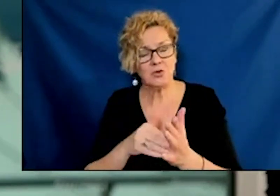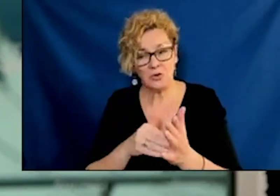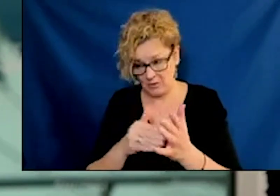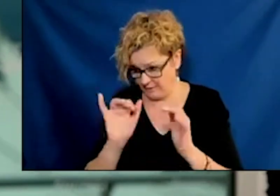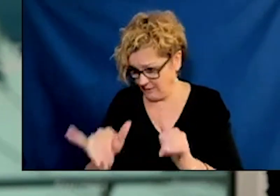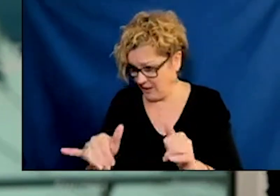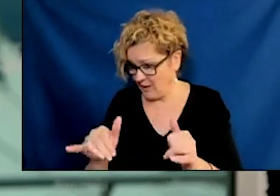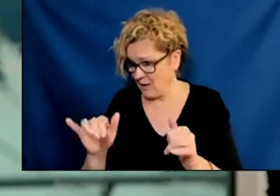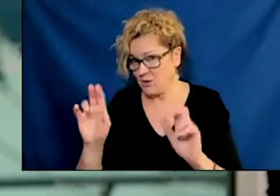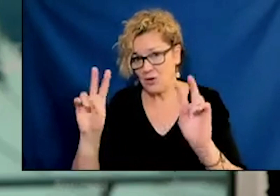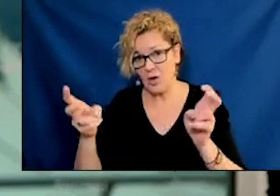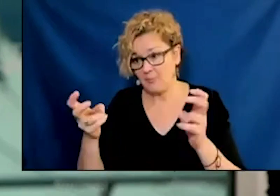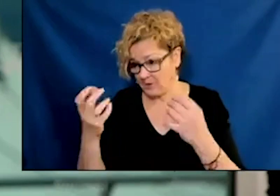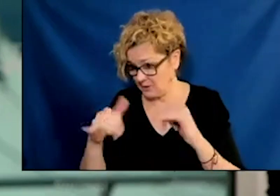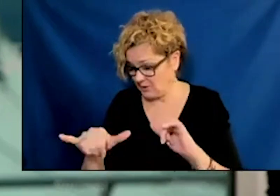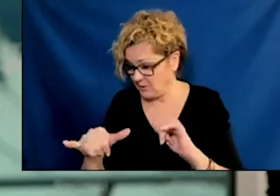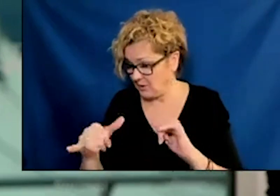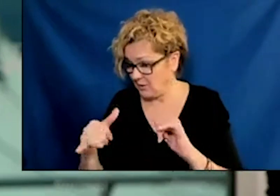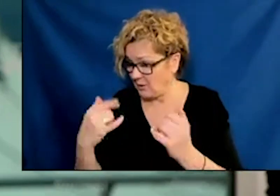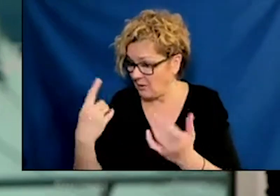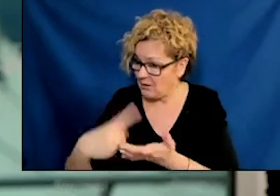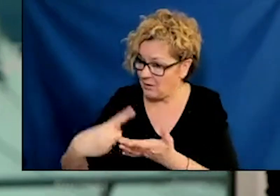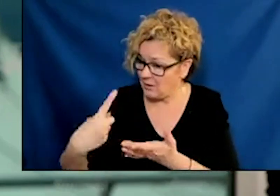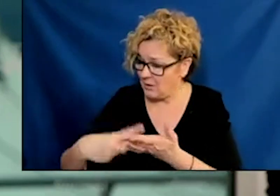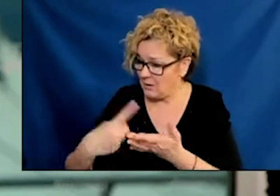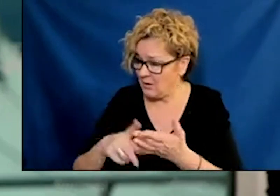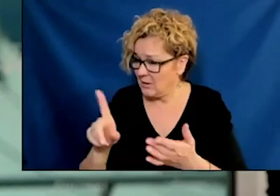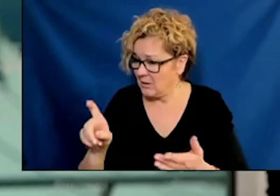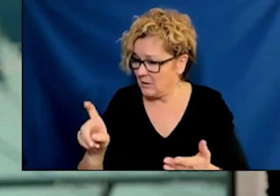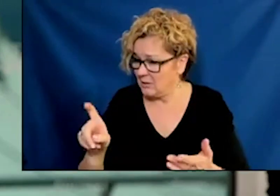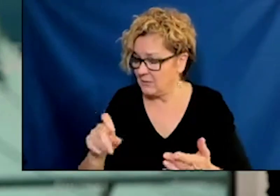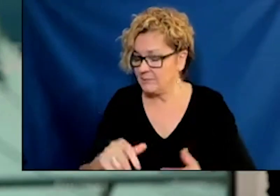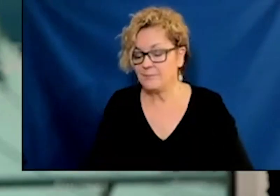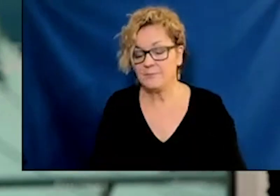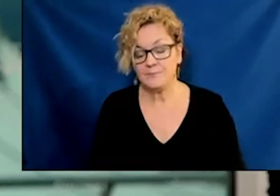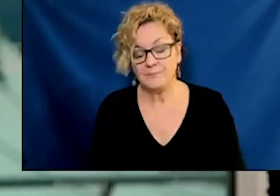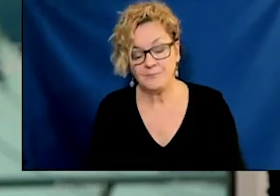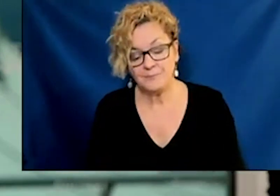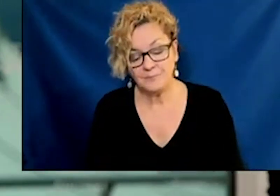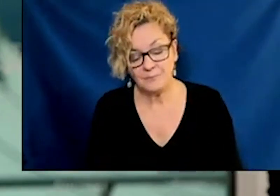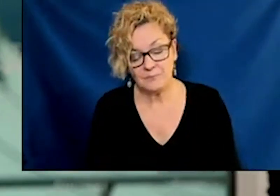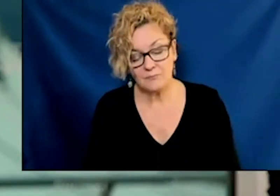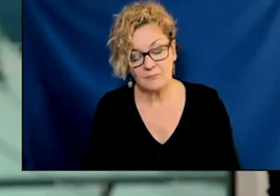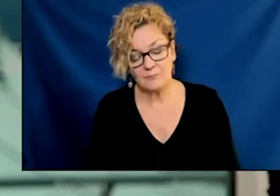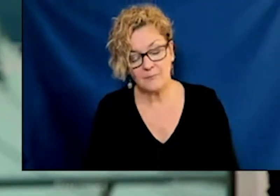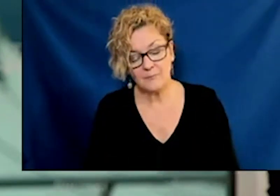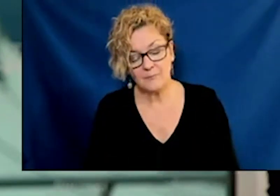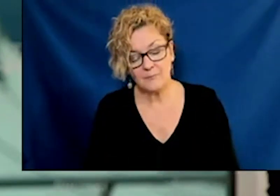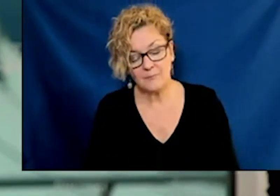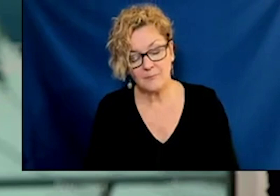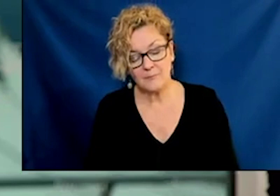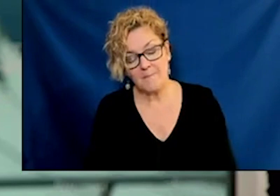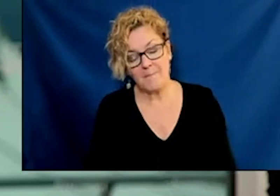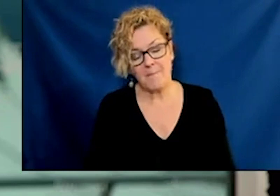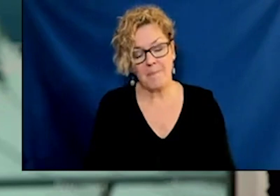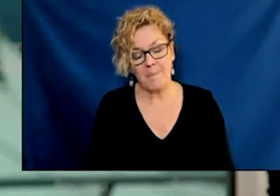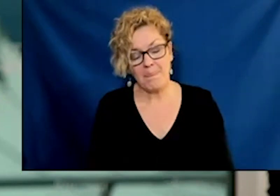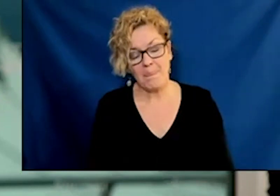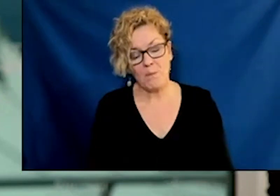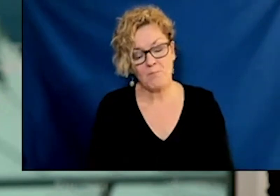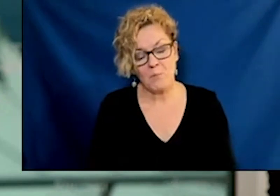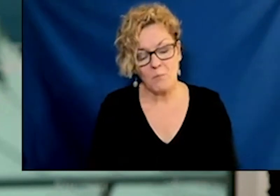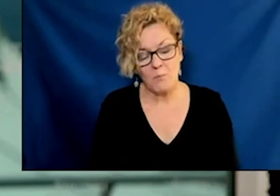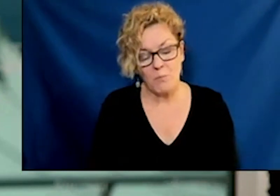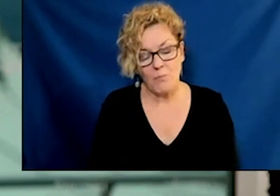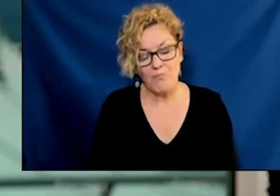I think my views on using rapid testing in long-term care have been